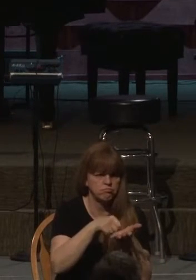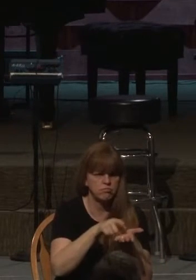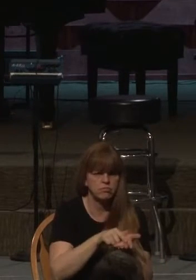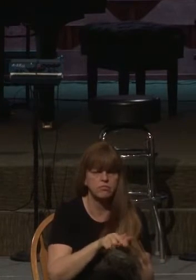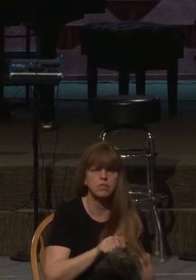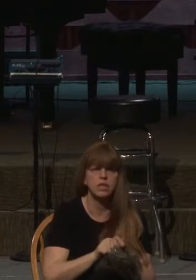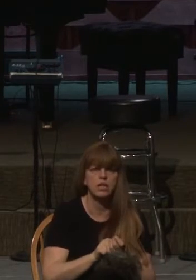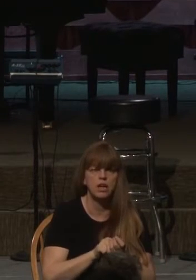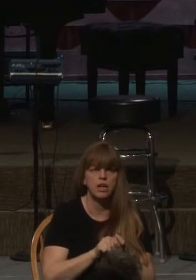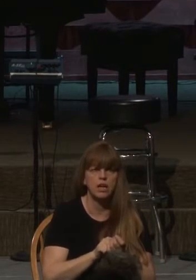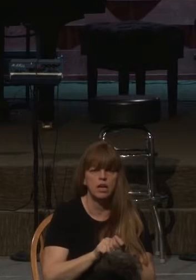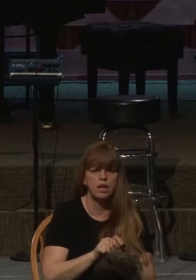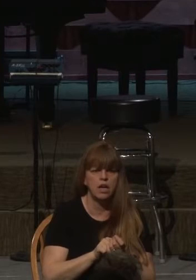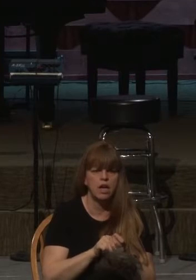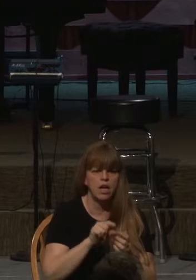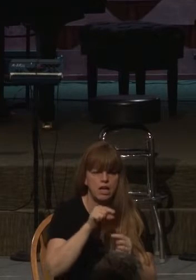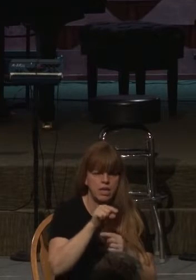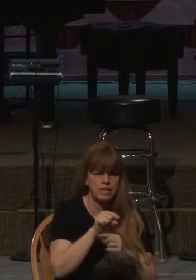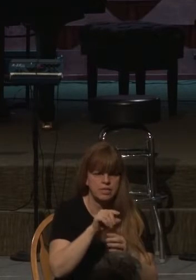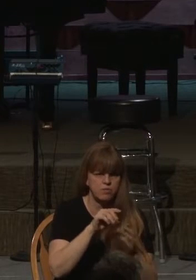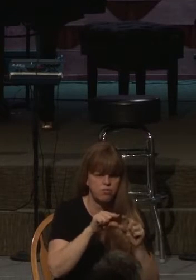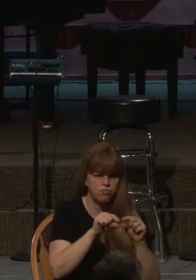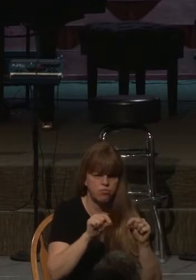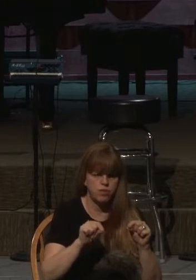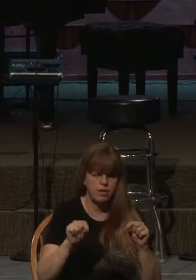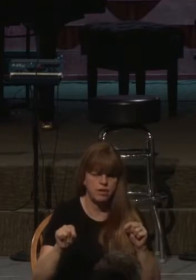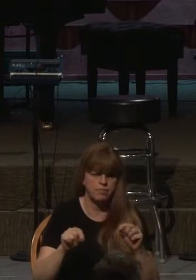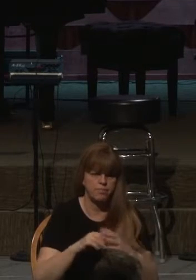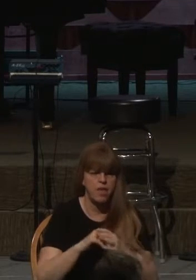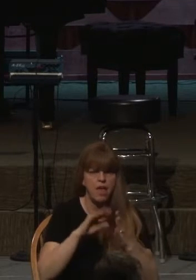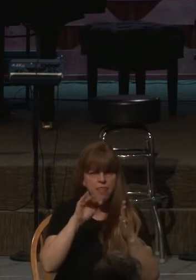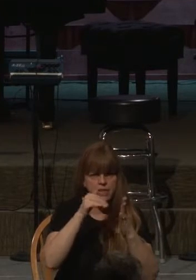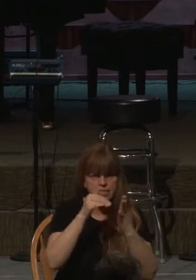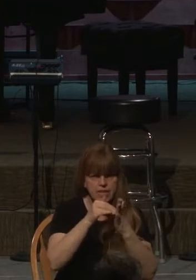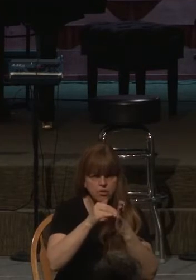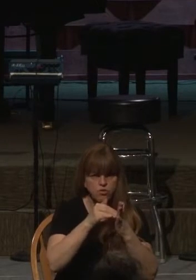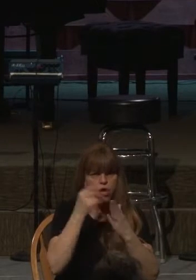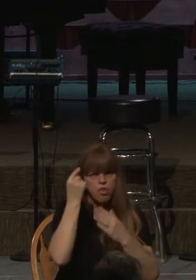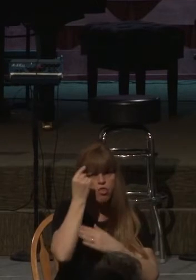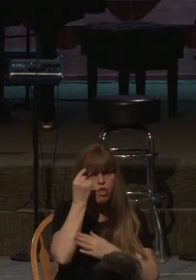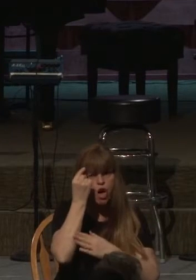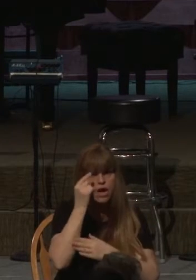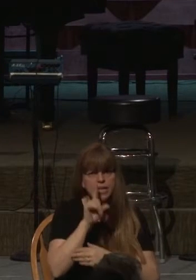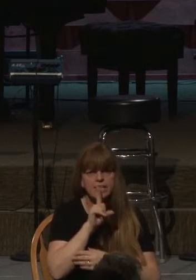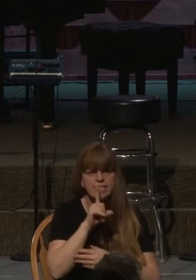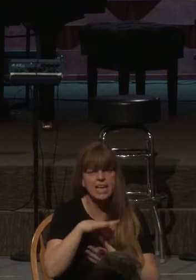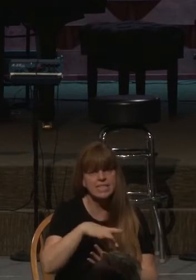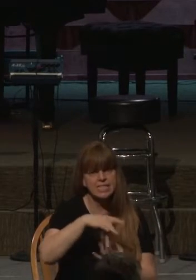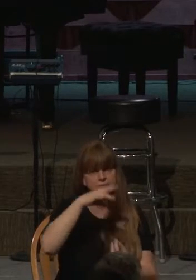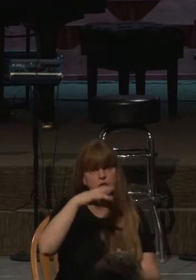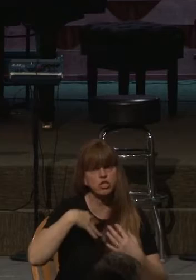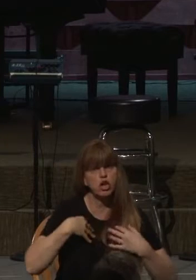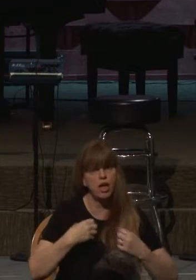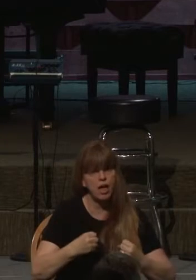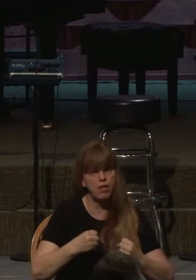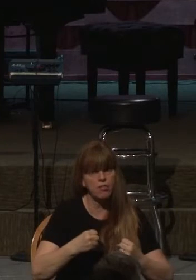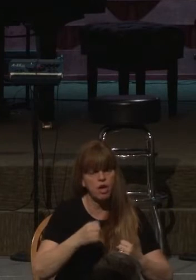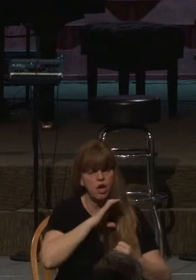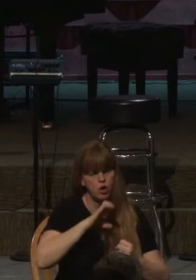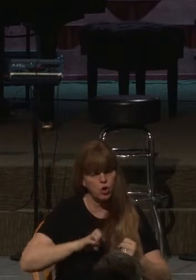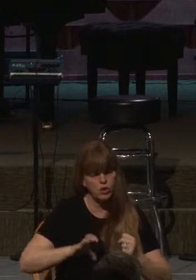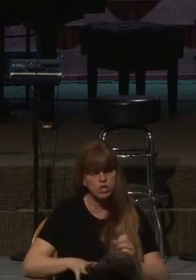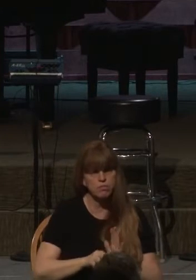there in a box in the center. The central thought of today's message is that spiritual health, Christian